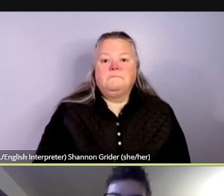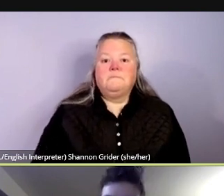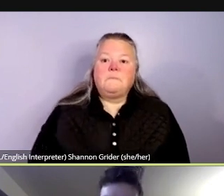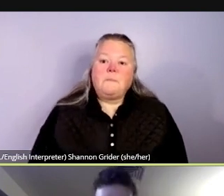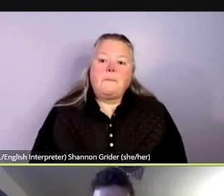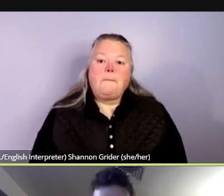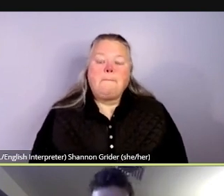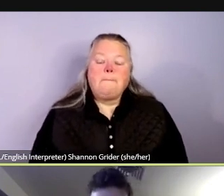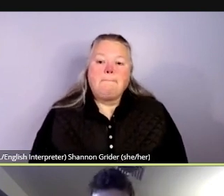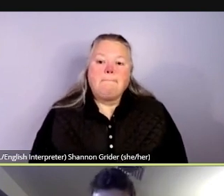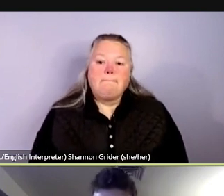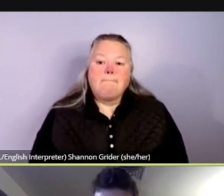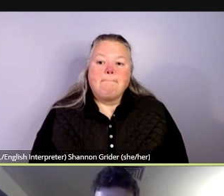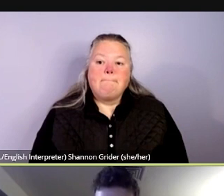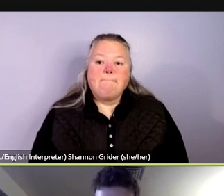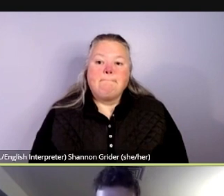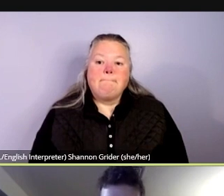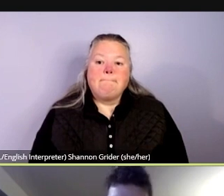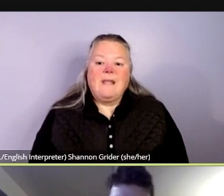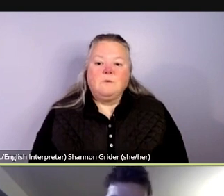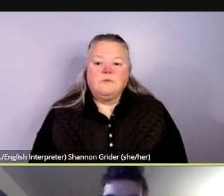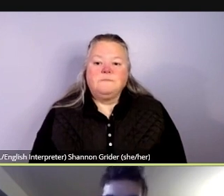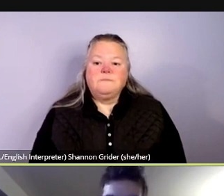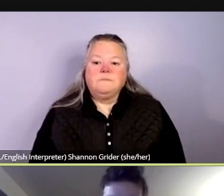Because I'm open either way.